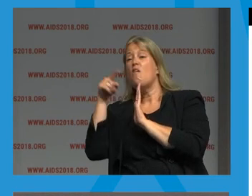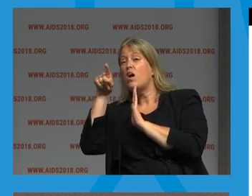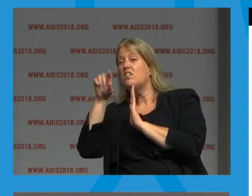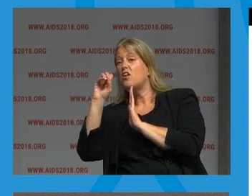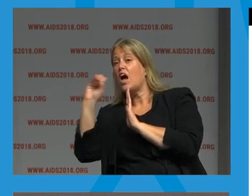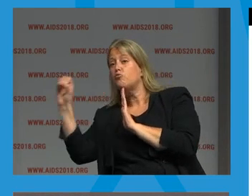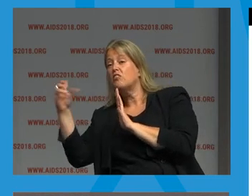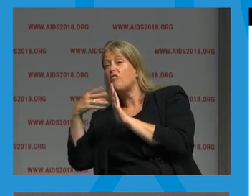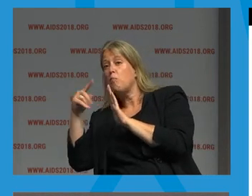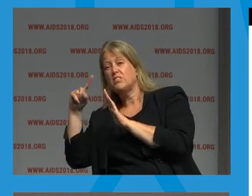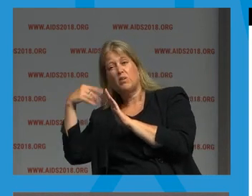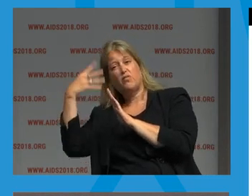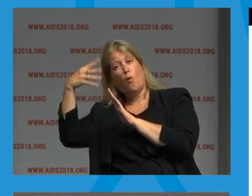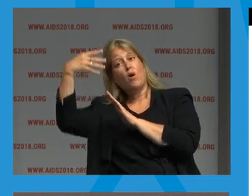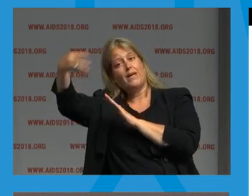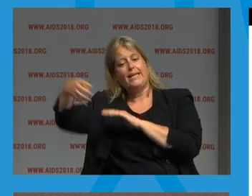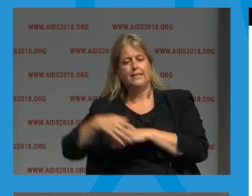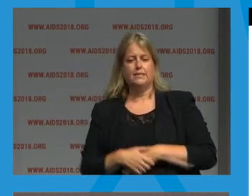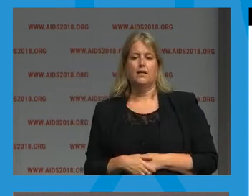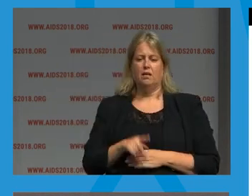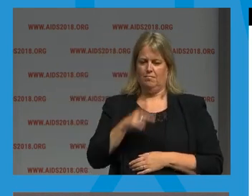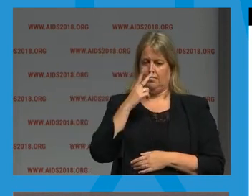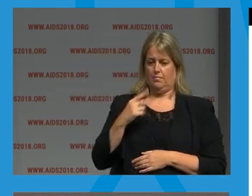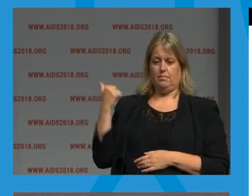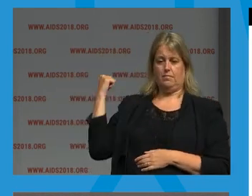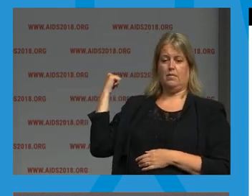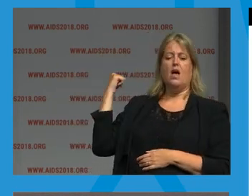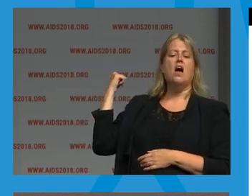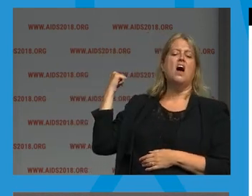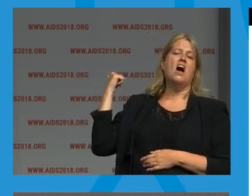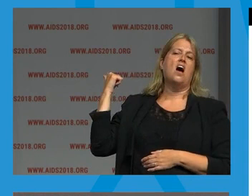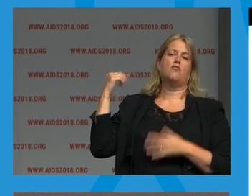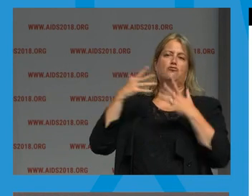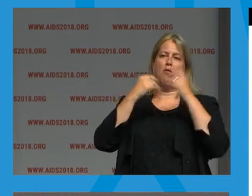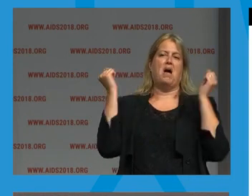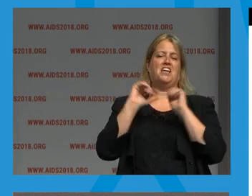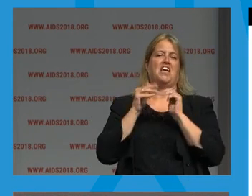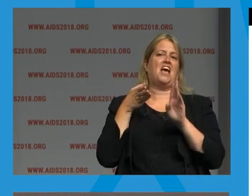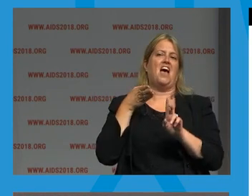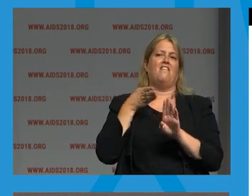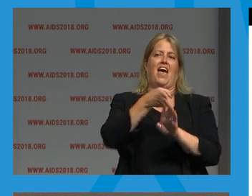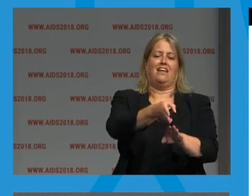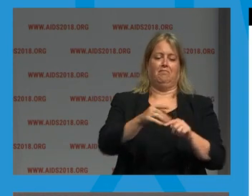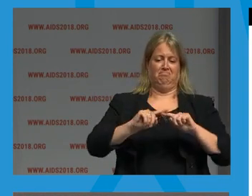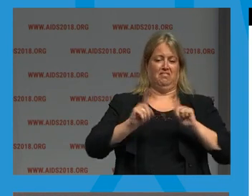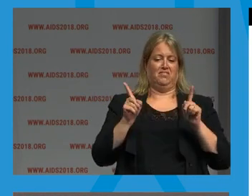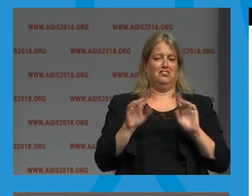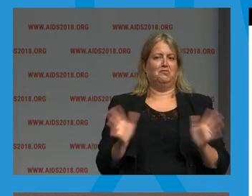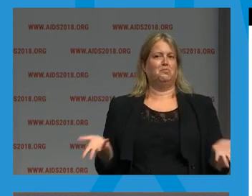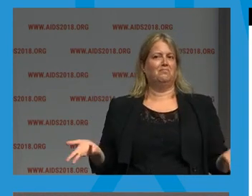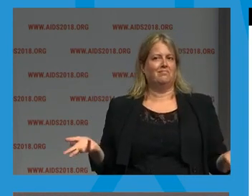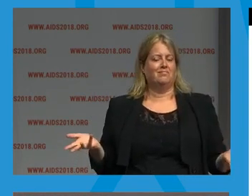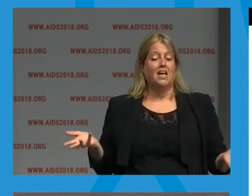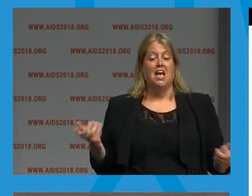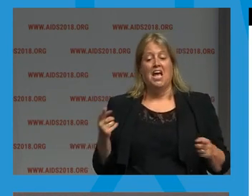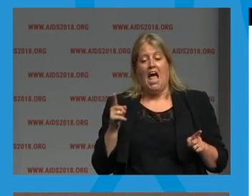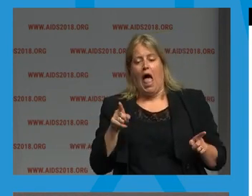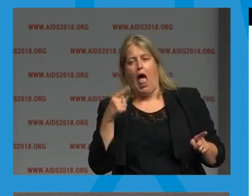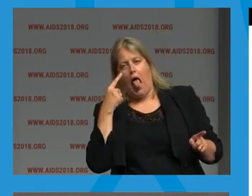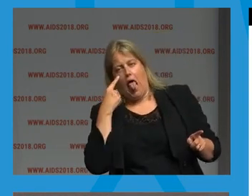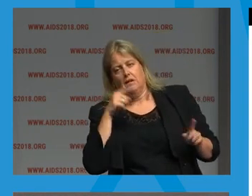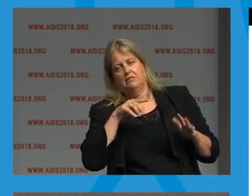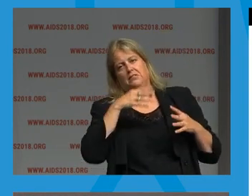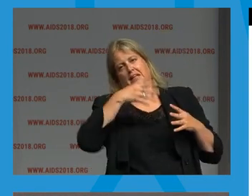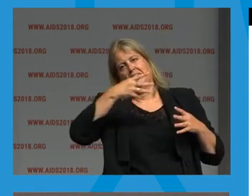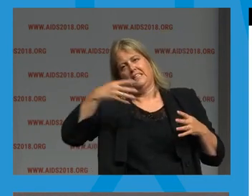as you can see from this Kaplan-Meier, there was no dramatic effect, in fact, no difference at all. You have to be careful with statistics